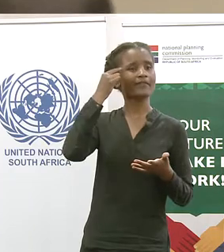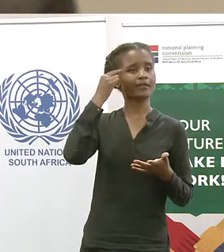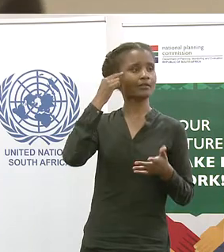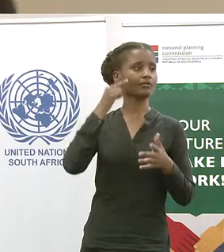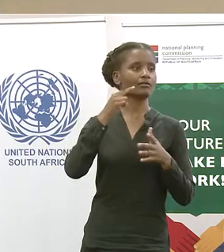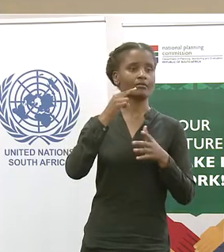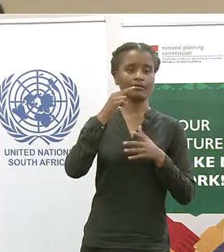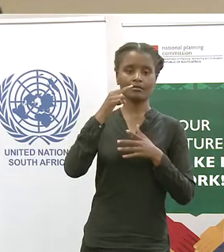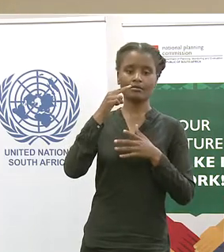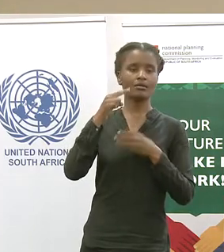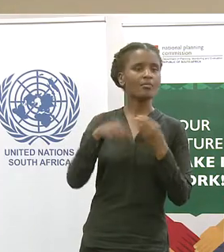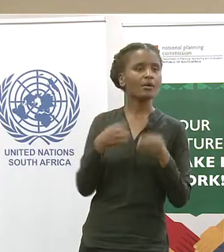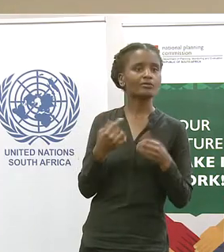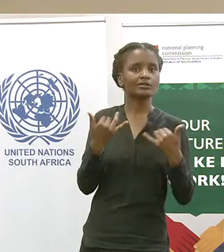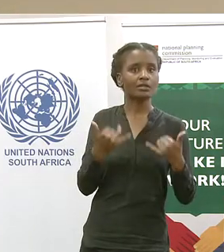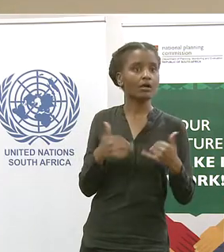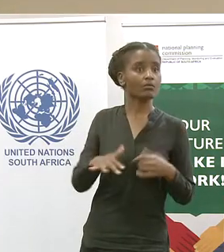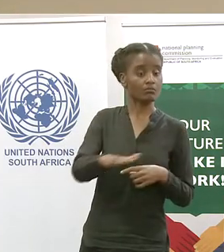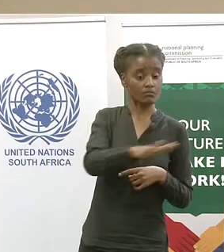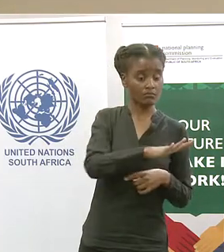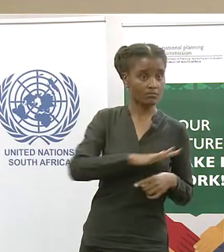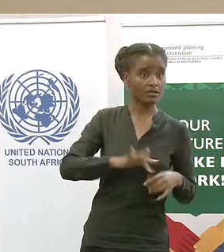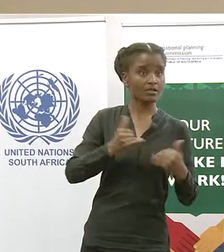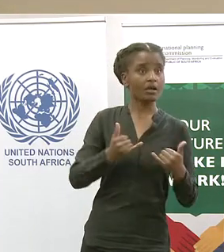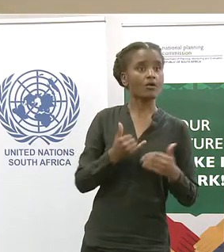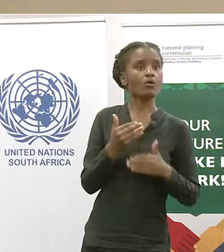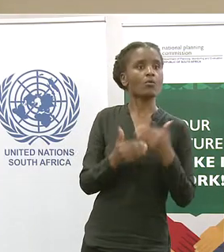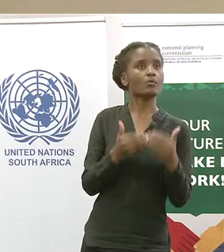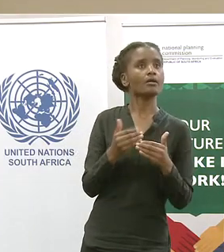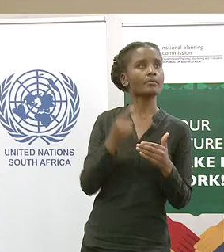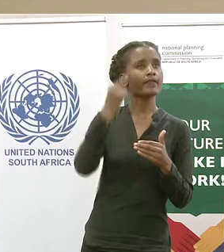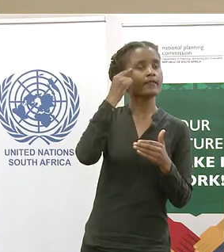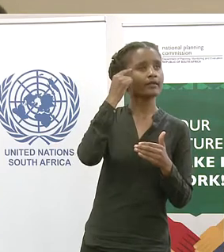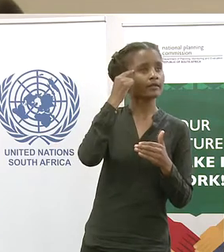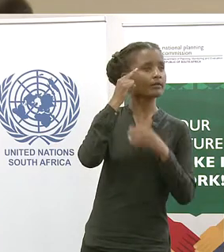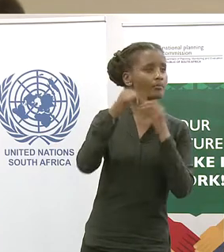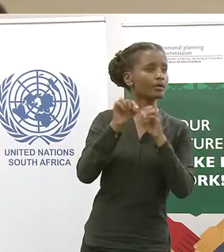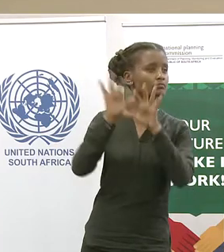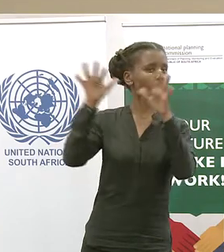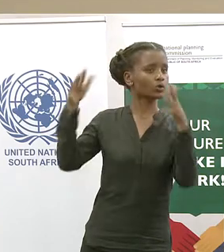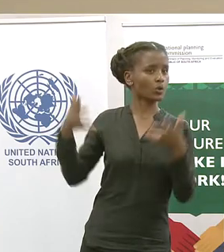landscape that we're operating in from a global context. We are